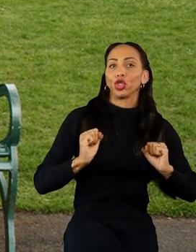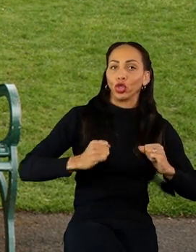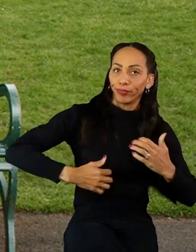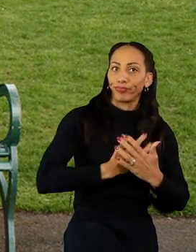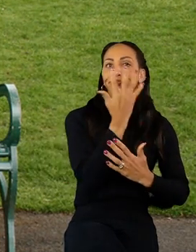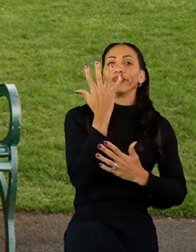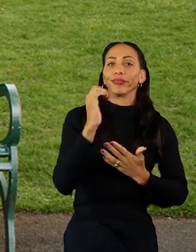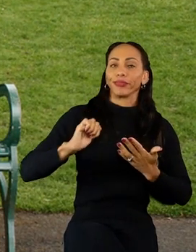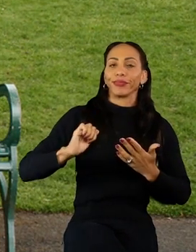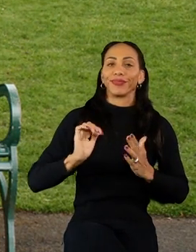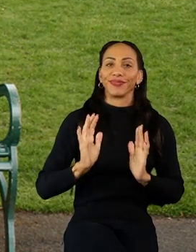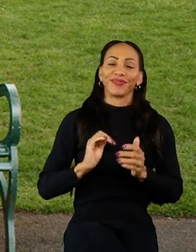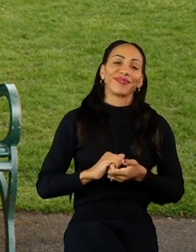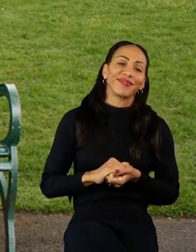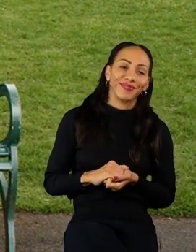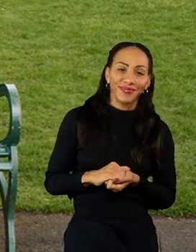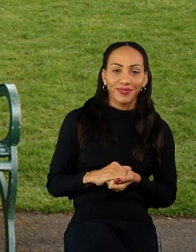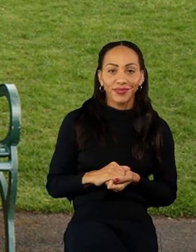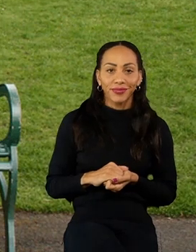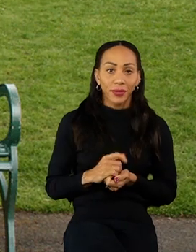of the discovery phase for that.